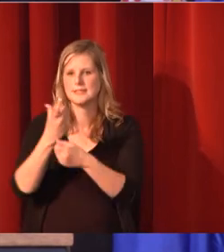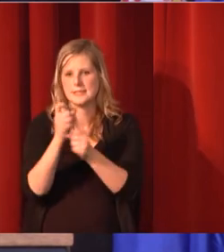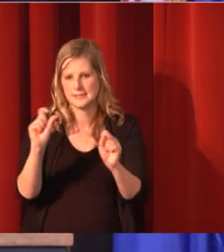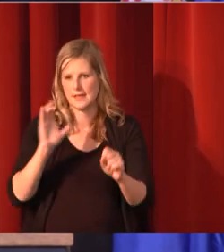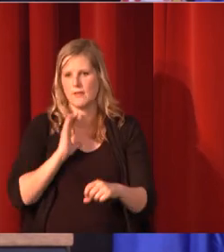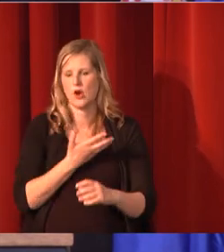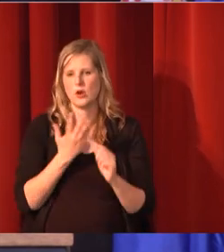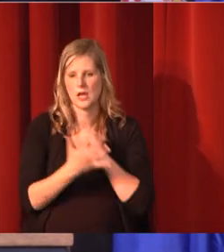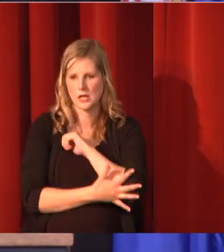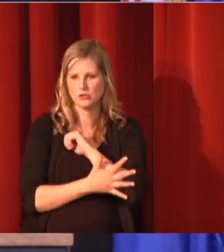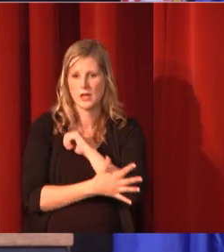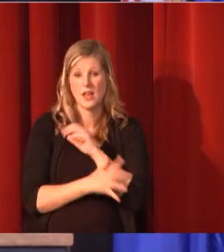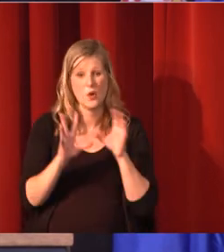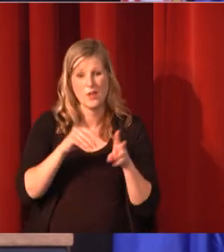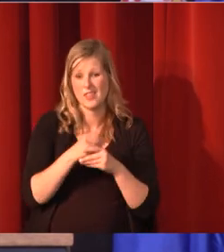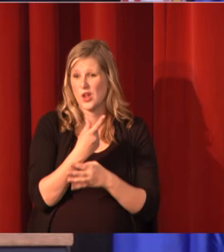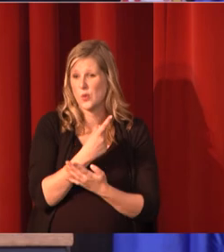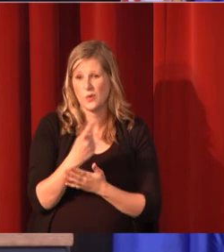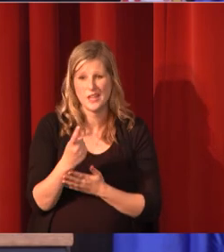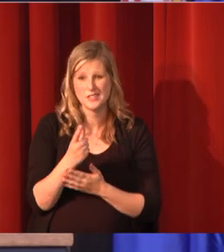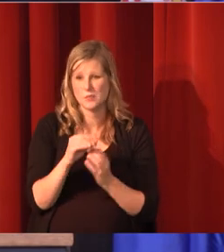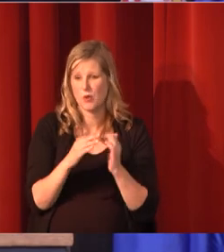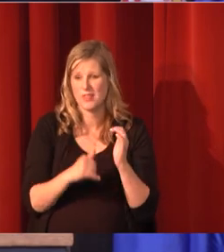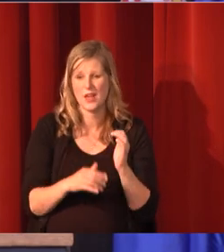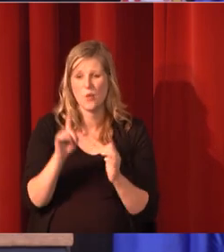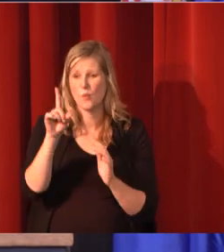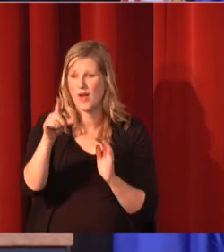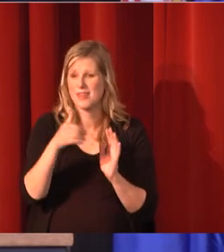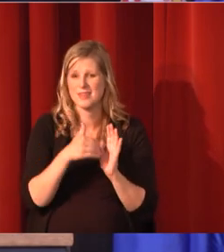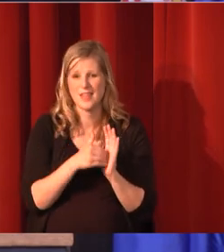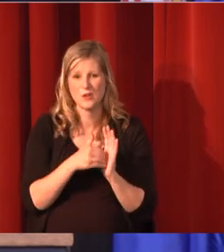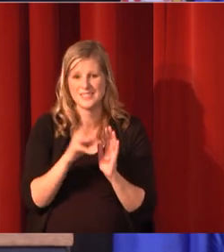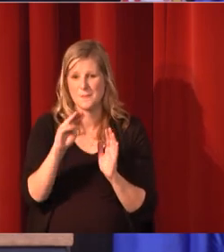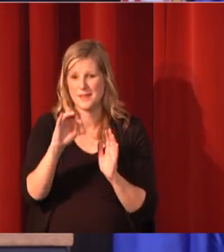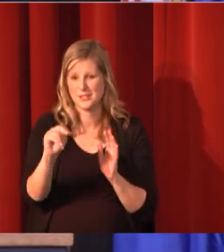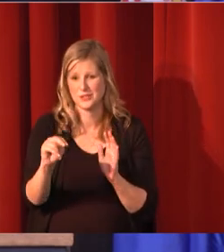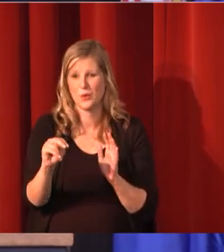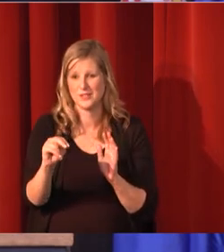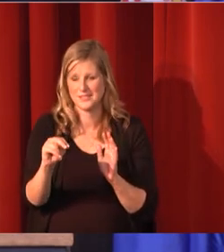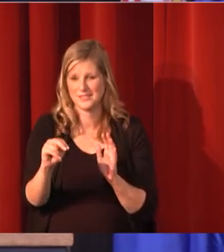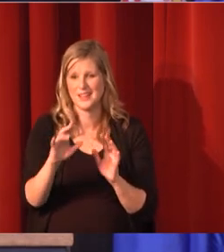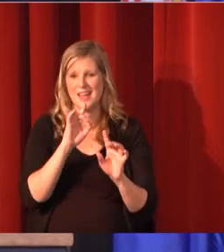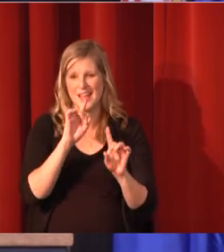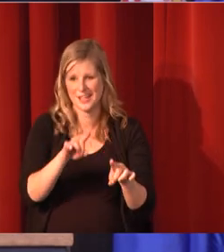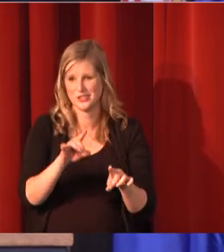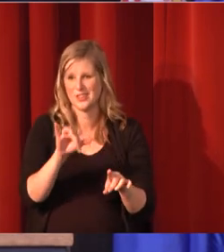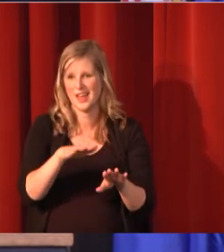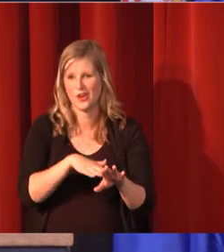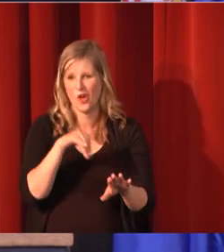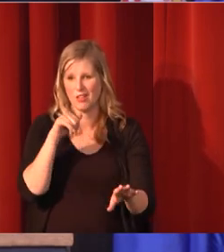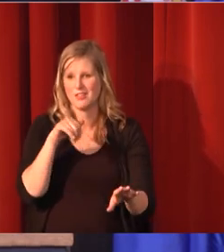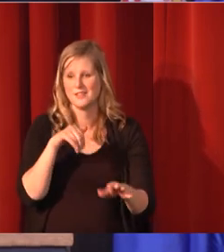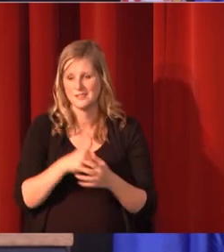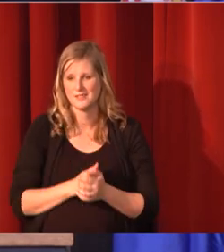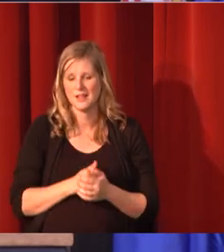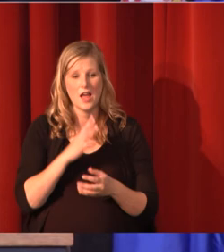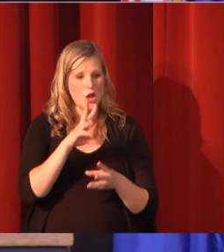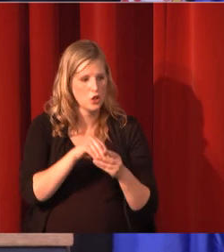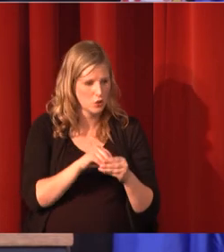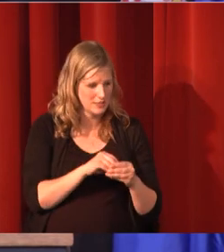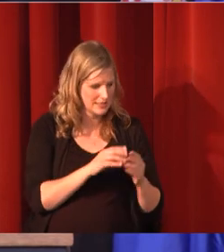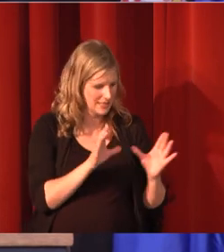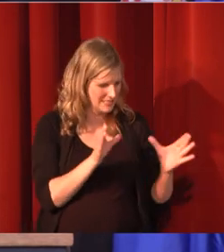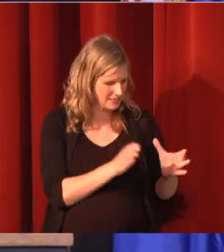within weeks over 1,000 Minnesotans answered that call including a small